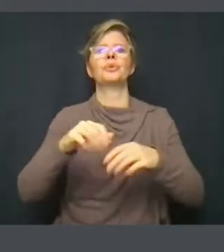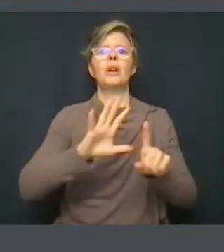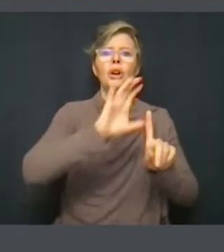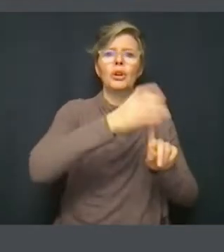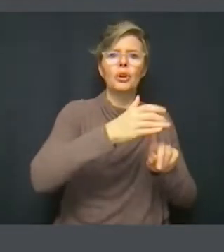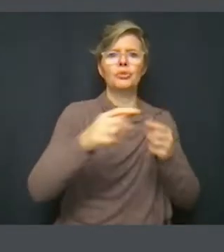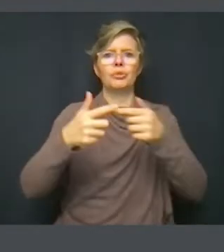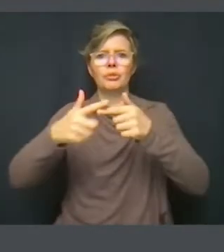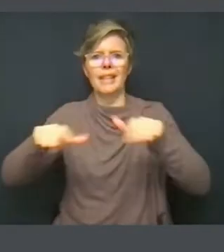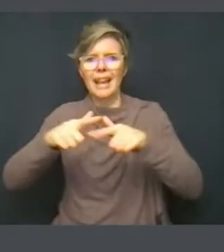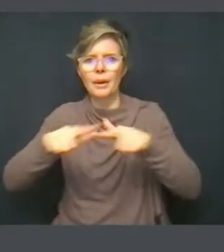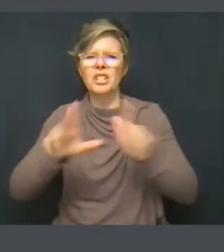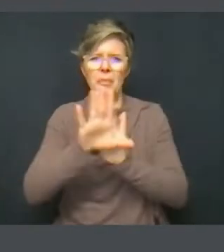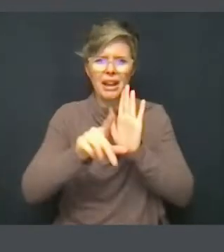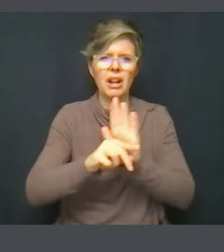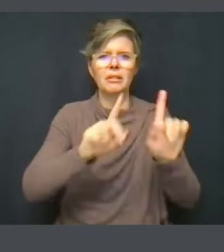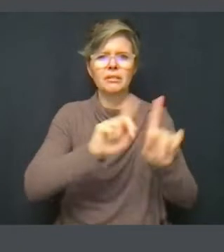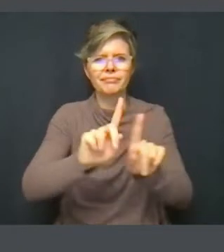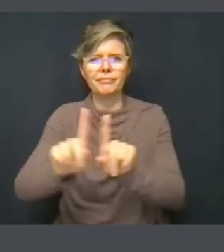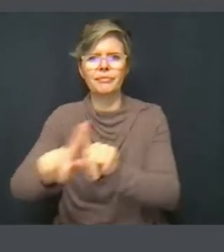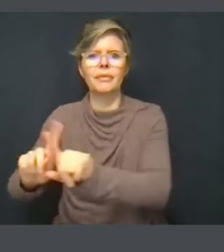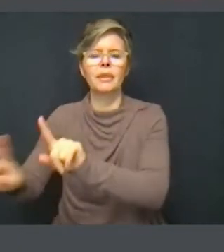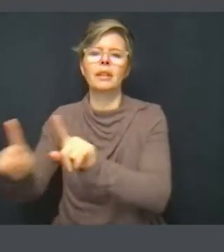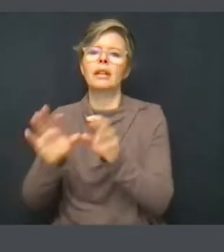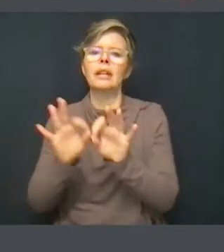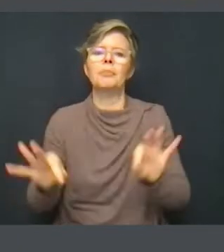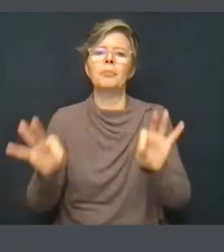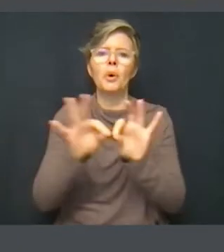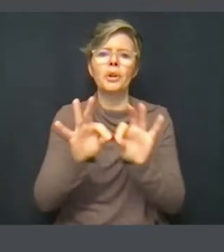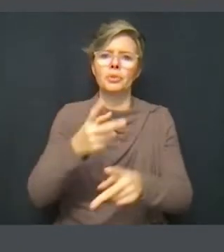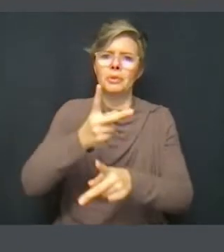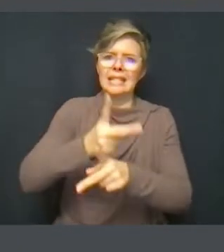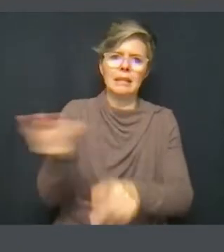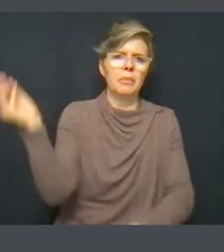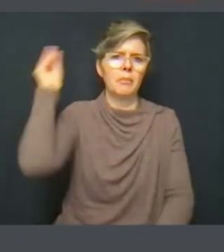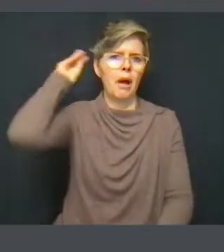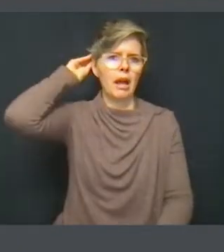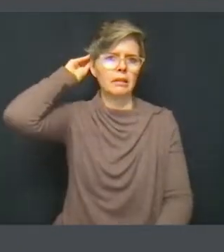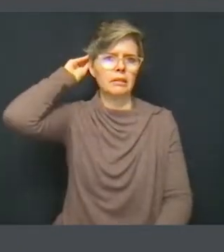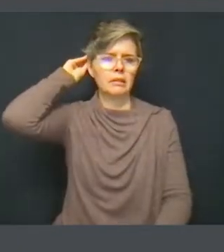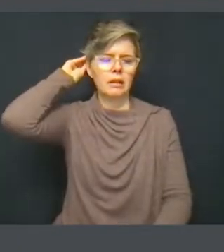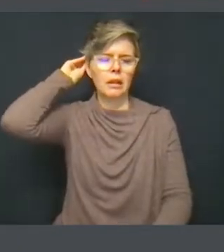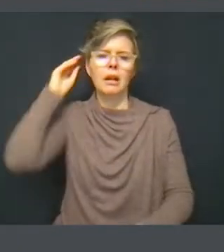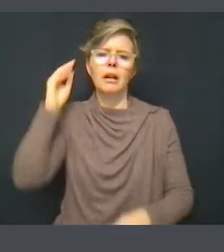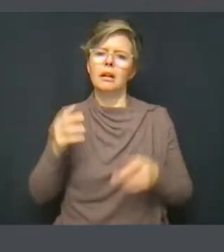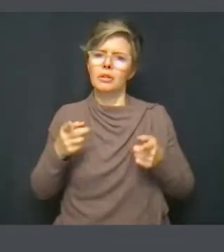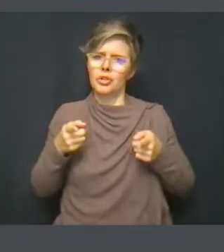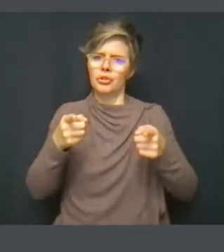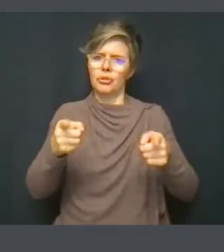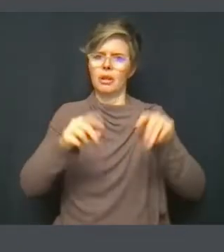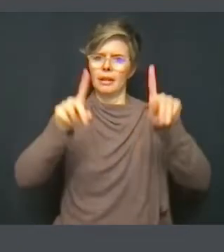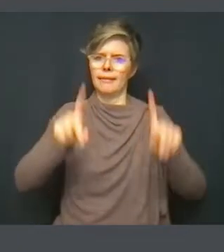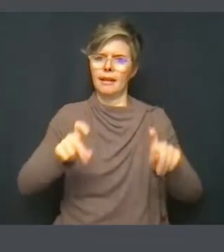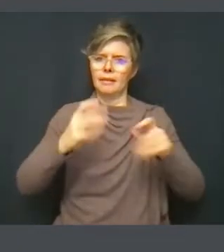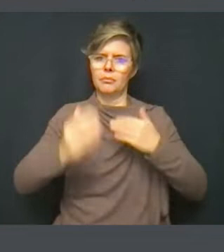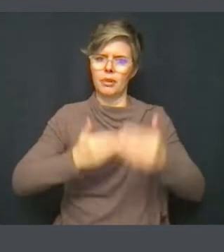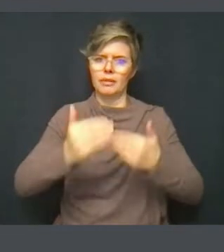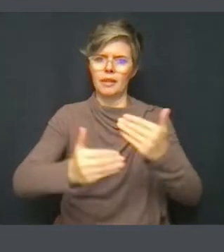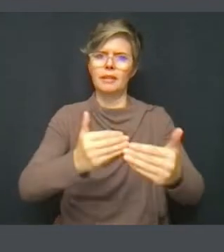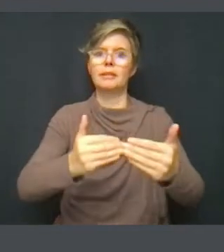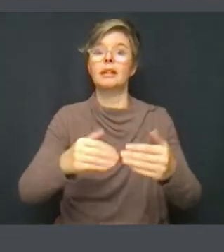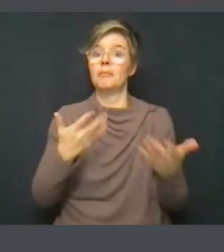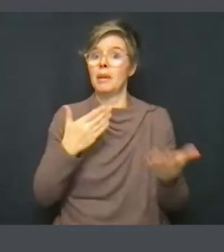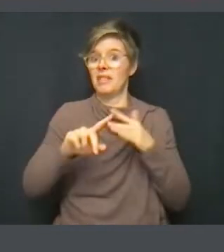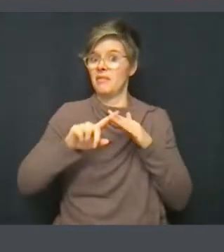But a really important thing to just keep in mind is that when you're testing a child, especially I would say if it's an initial evaluation,